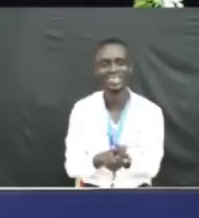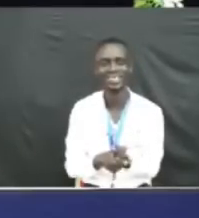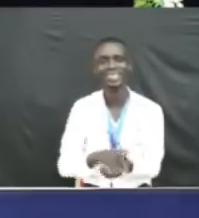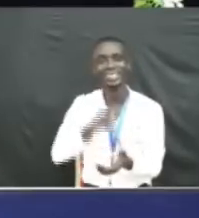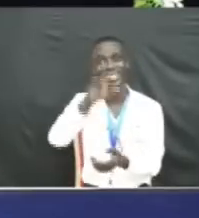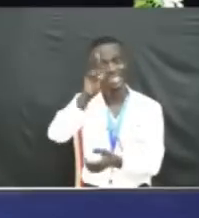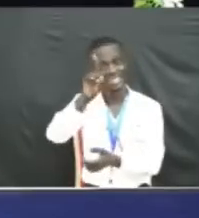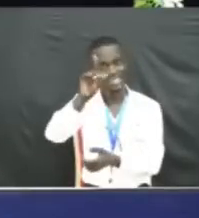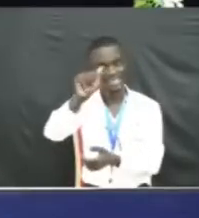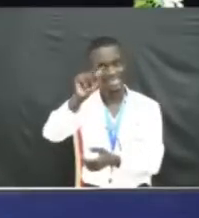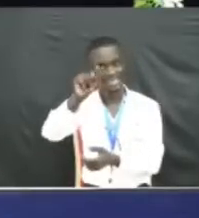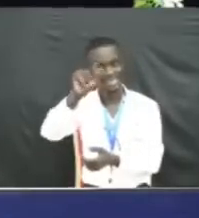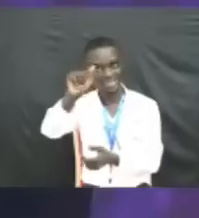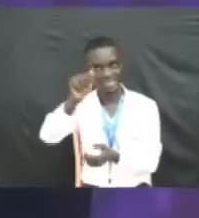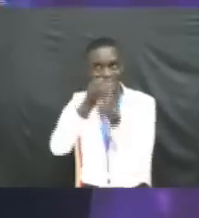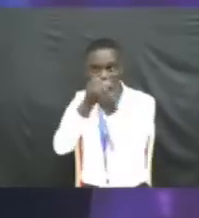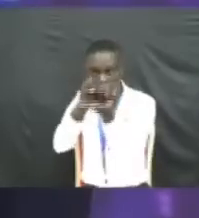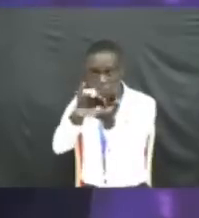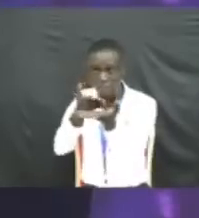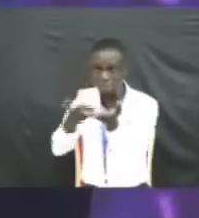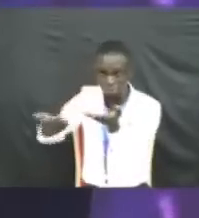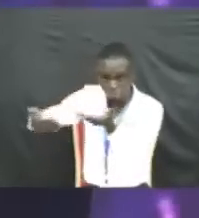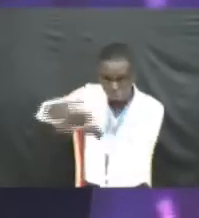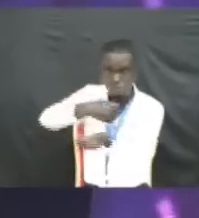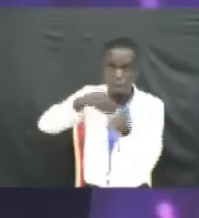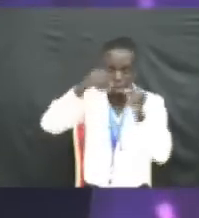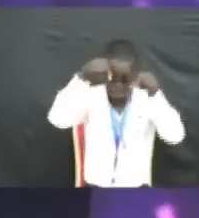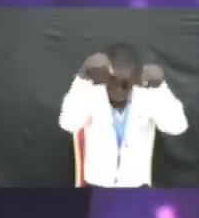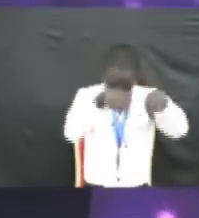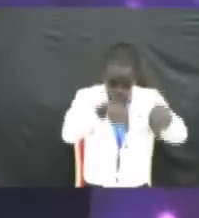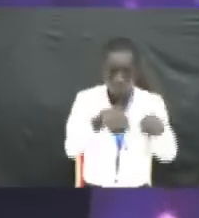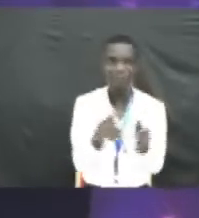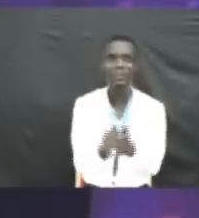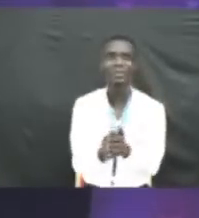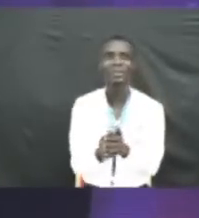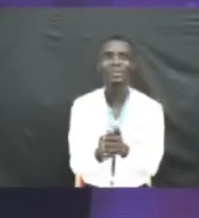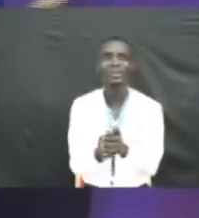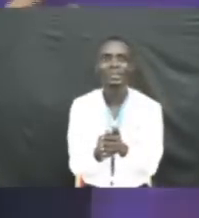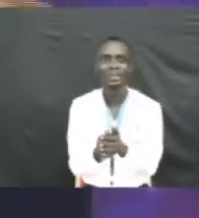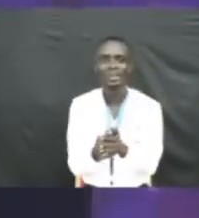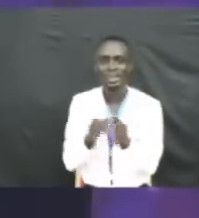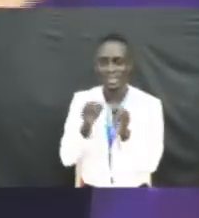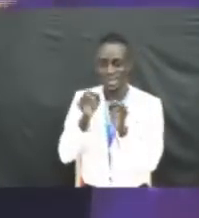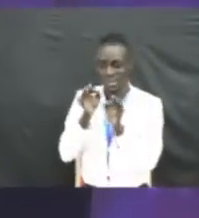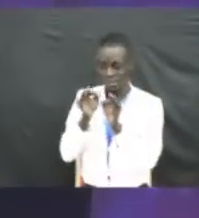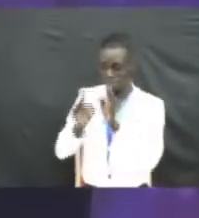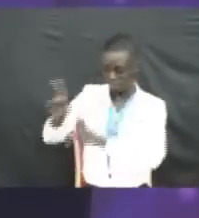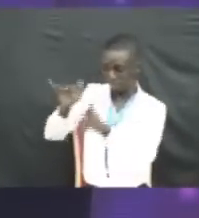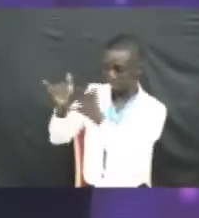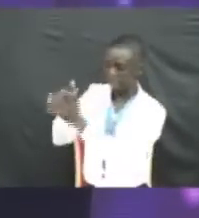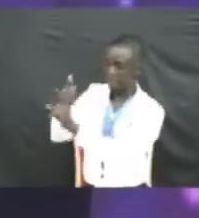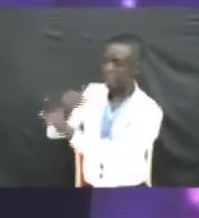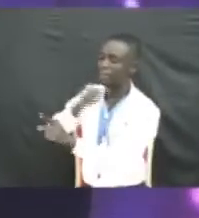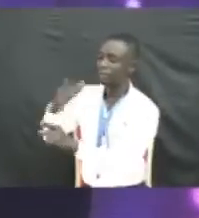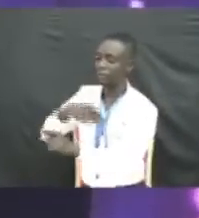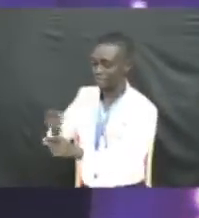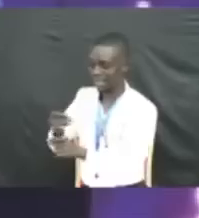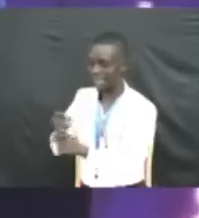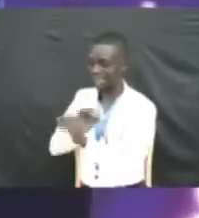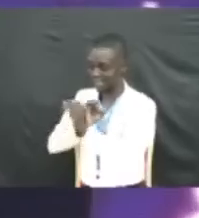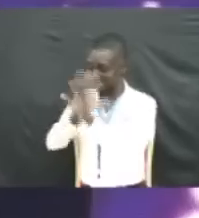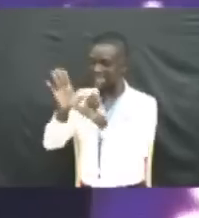data data brings light. People who don't like light don't like data.